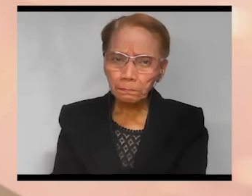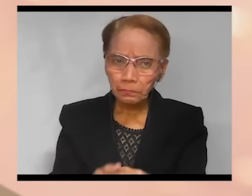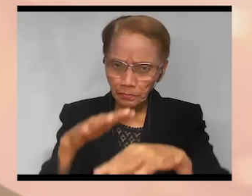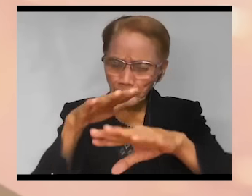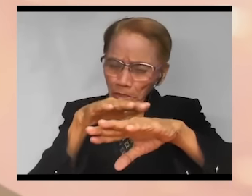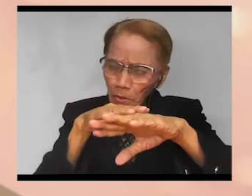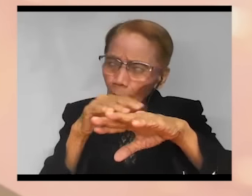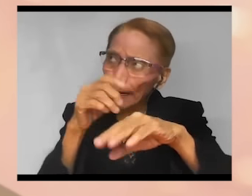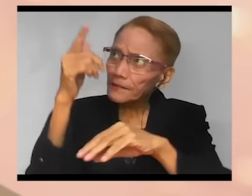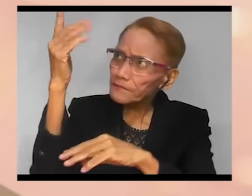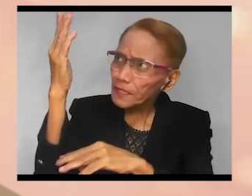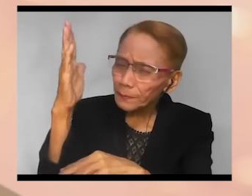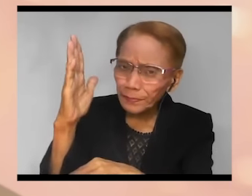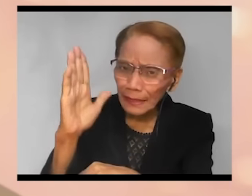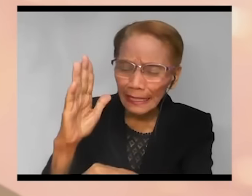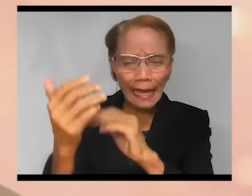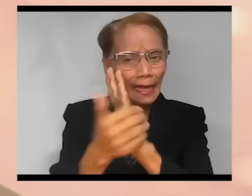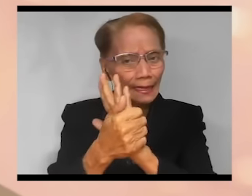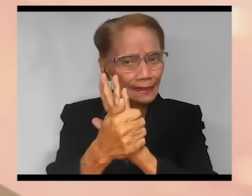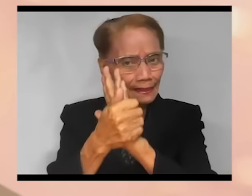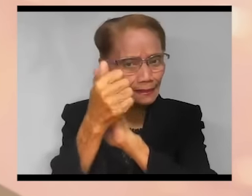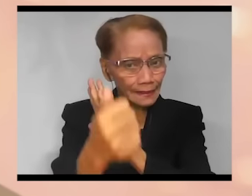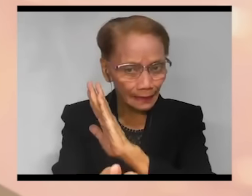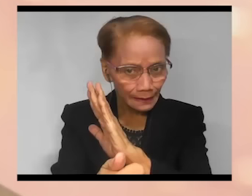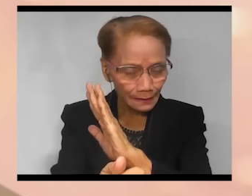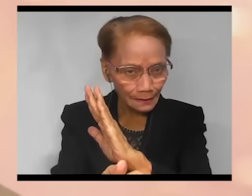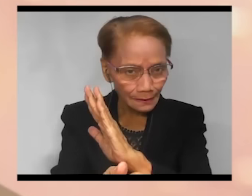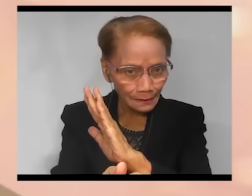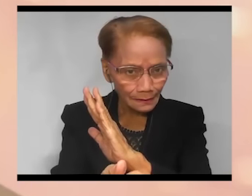a calling from God, a talent,